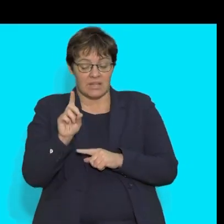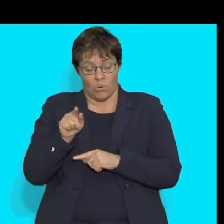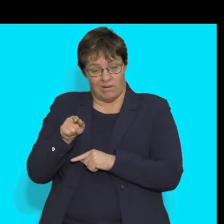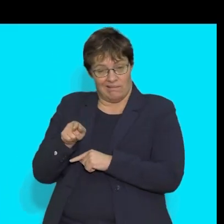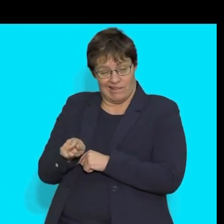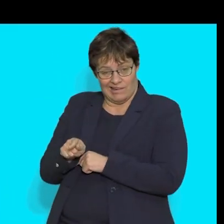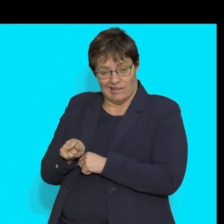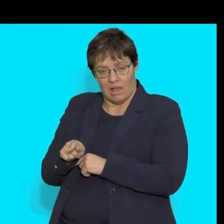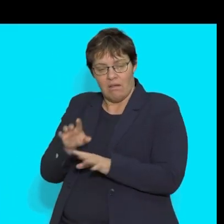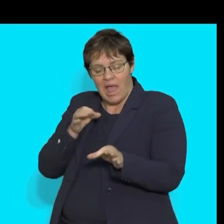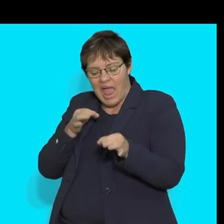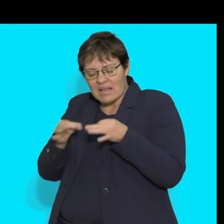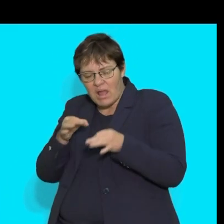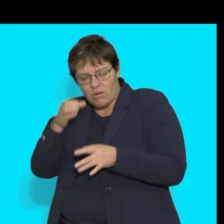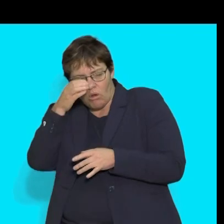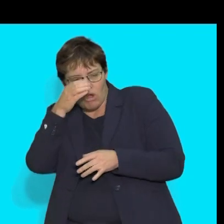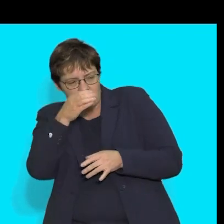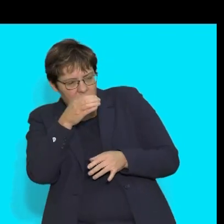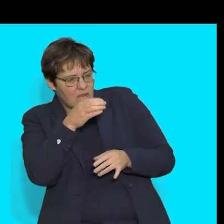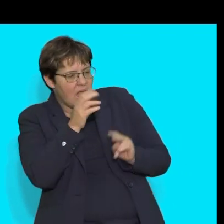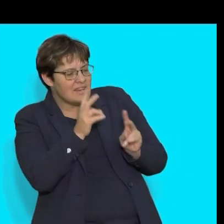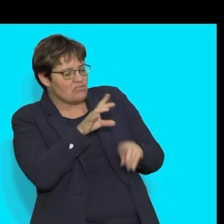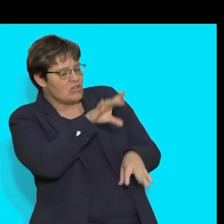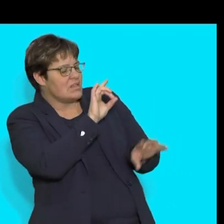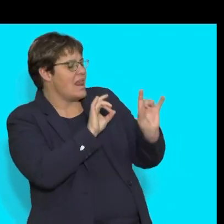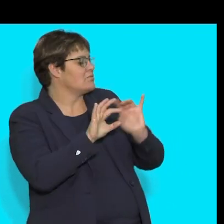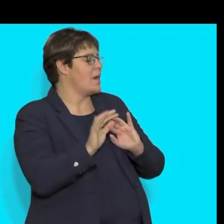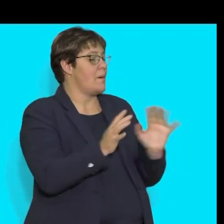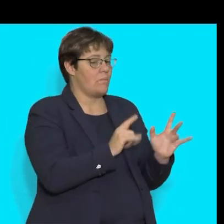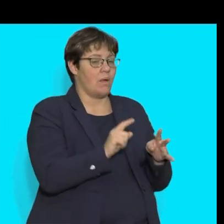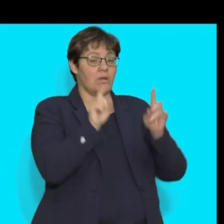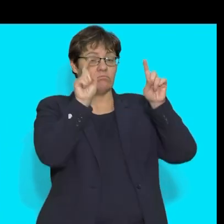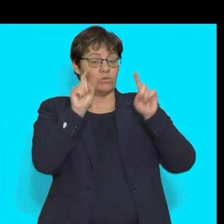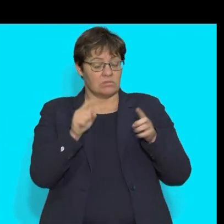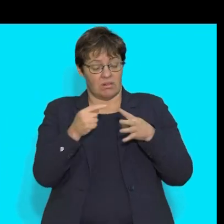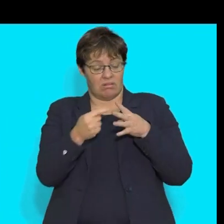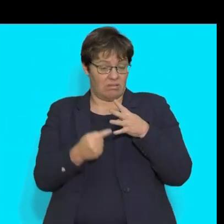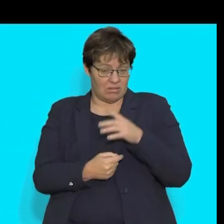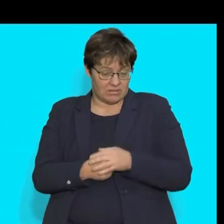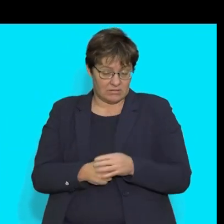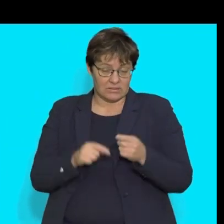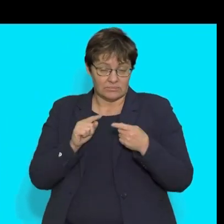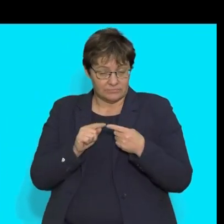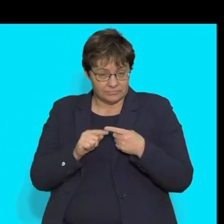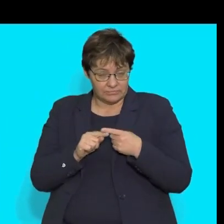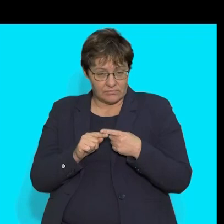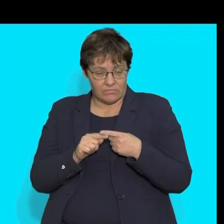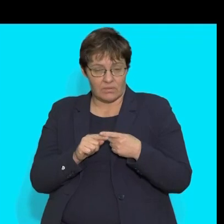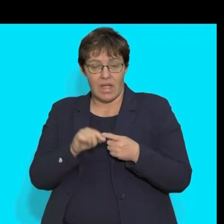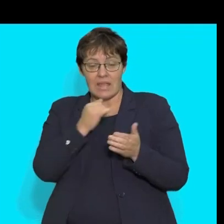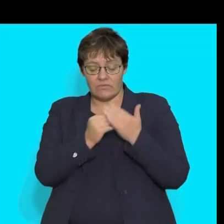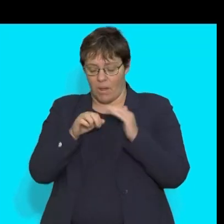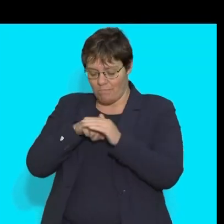Darwin tried to explain his concept of natural selection, he mentioned a few principles. One was that individuals